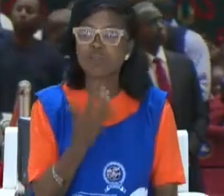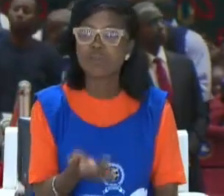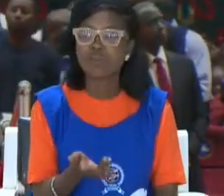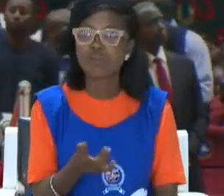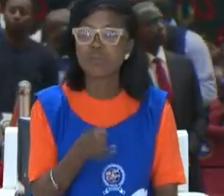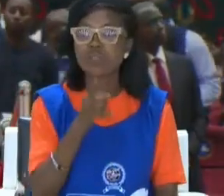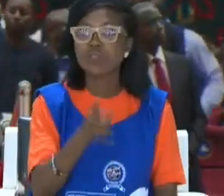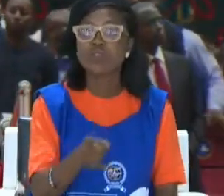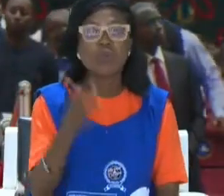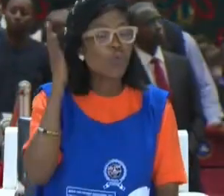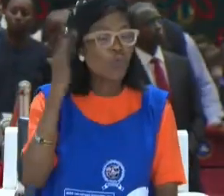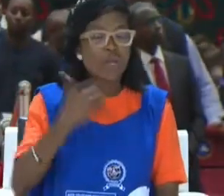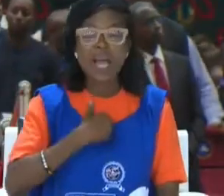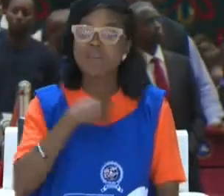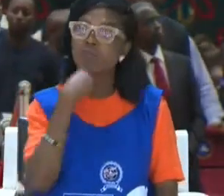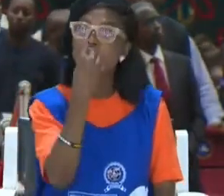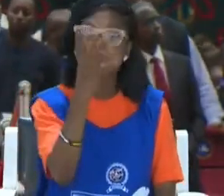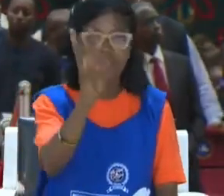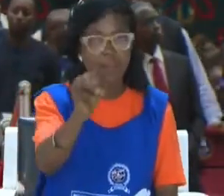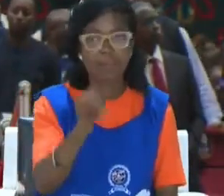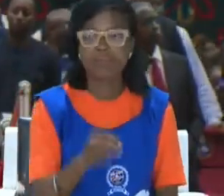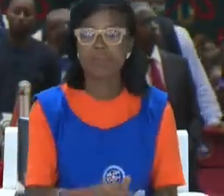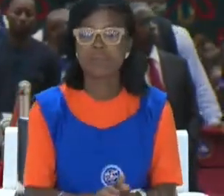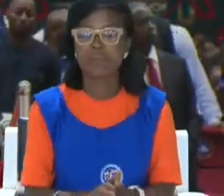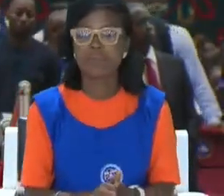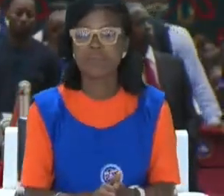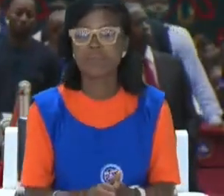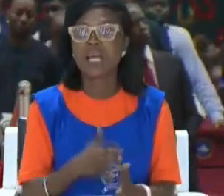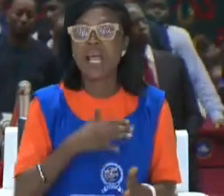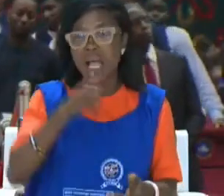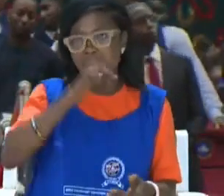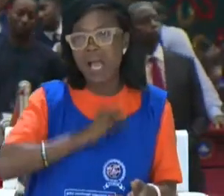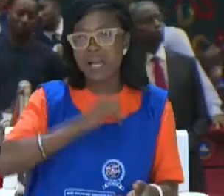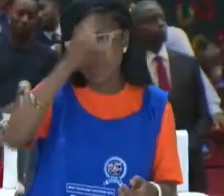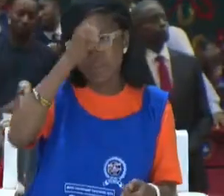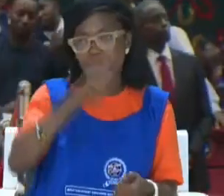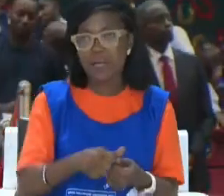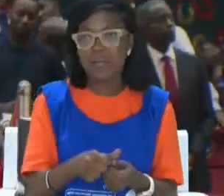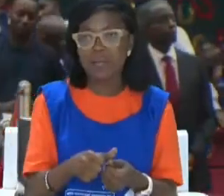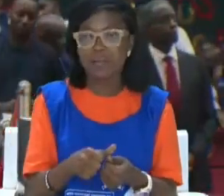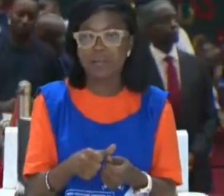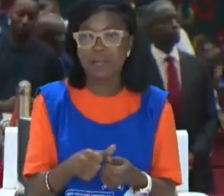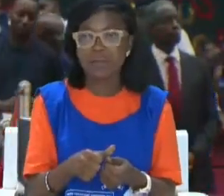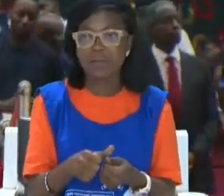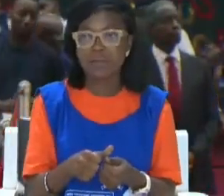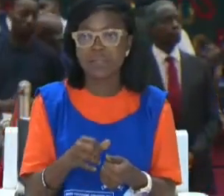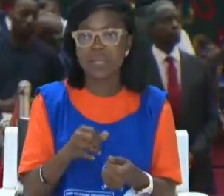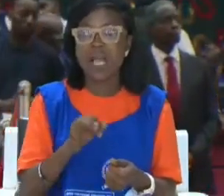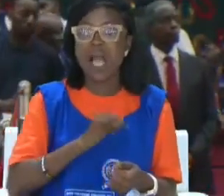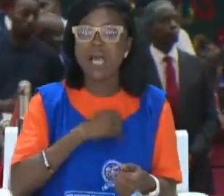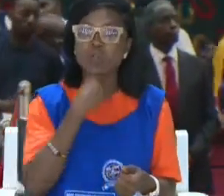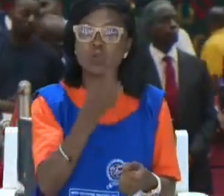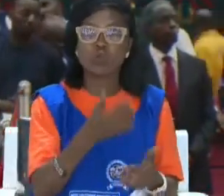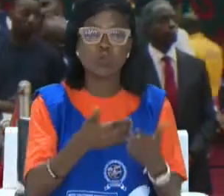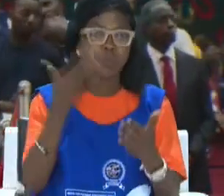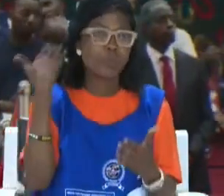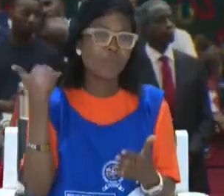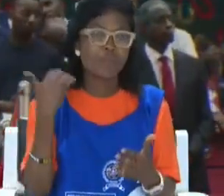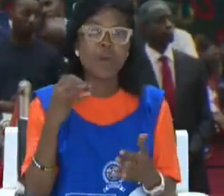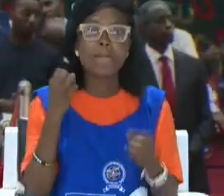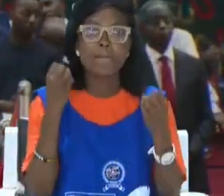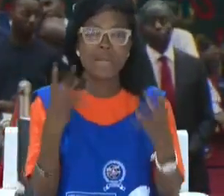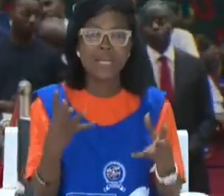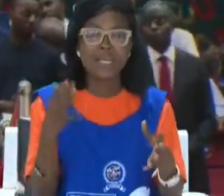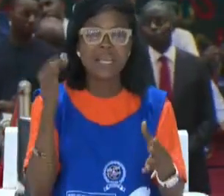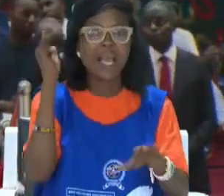You would have told them. And remember, I've told you this before, many a